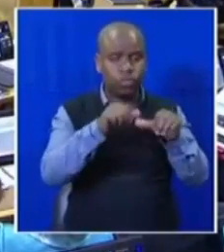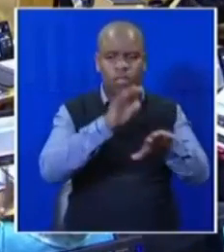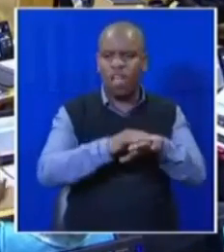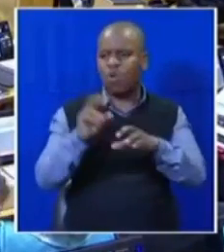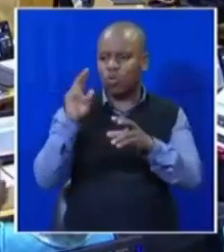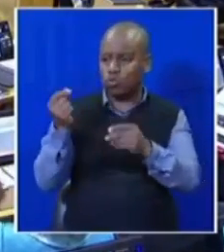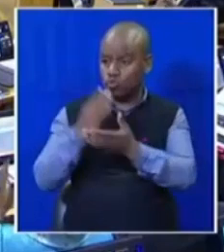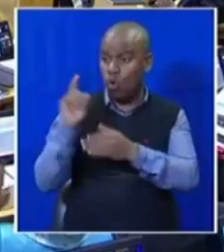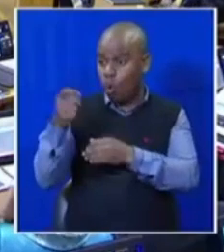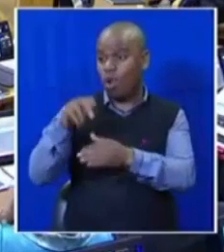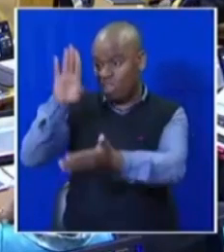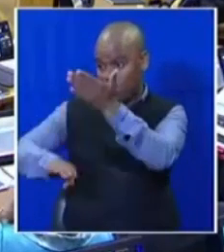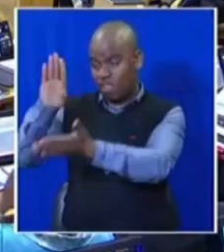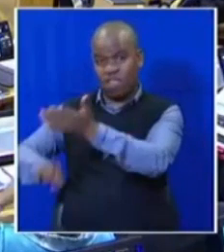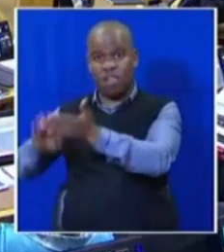Merwe after you.